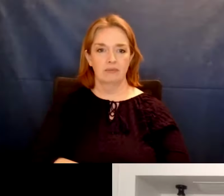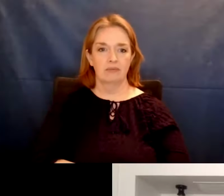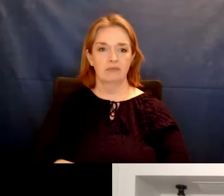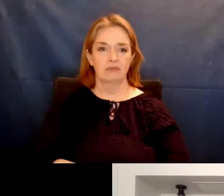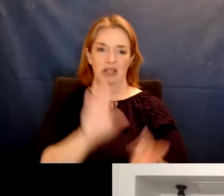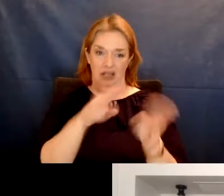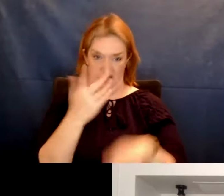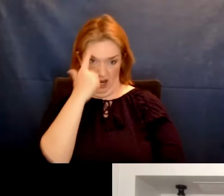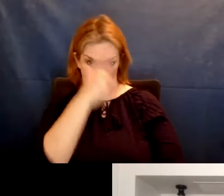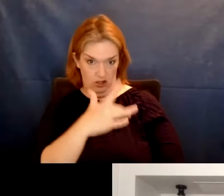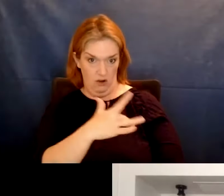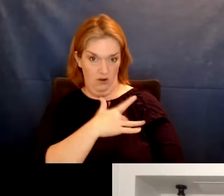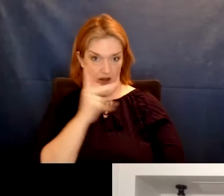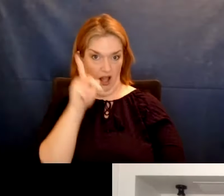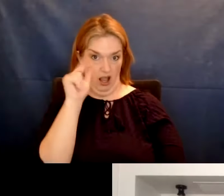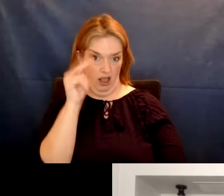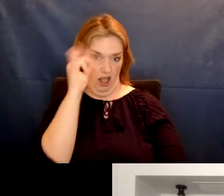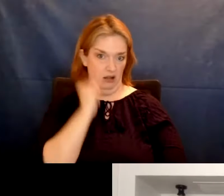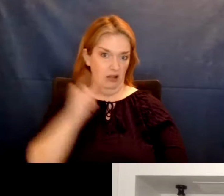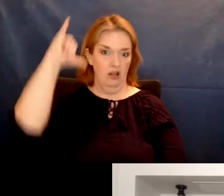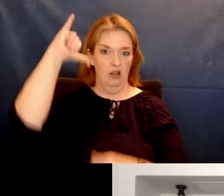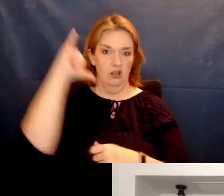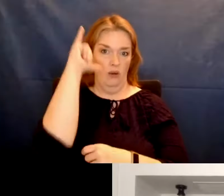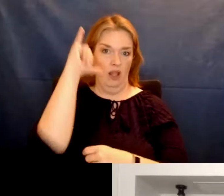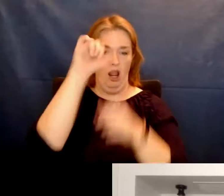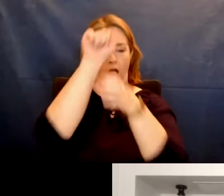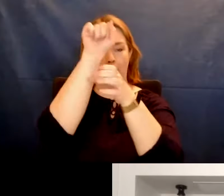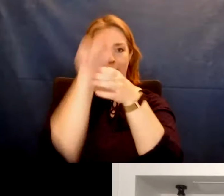Doc, as you felt the clan of swung free mugs drop.